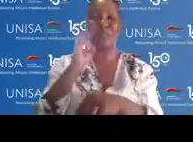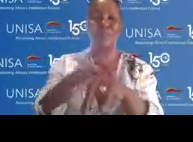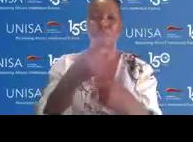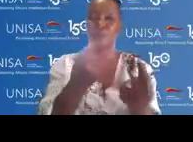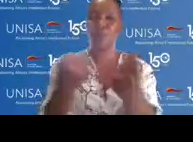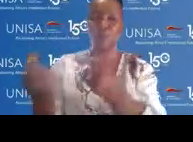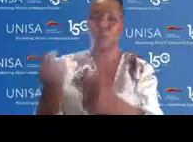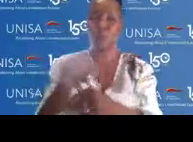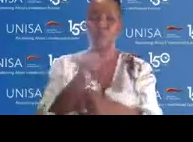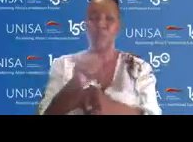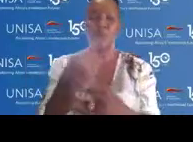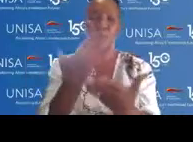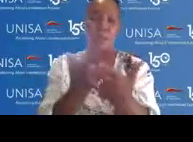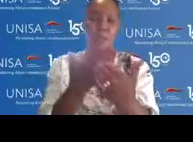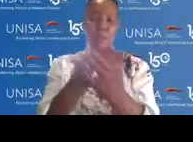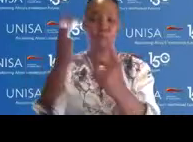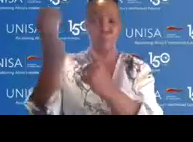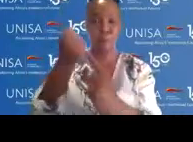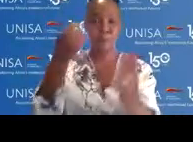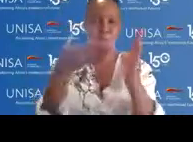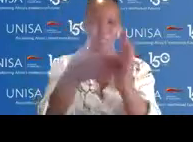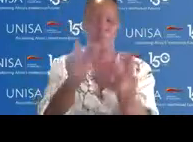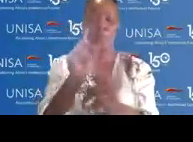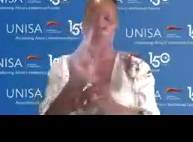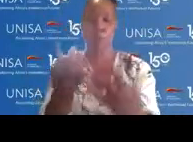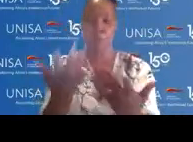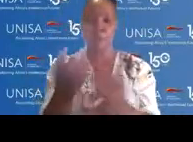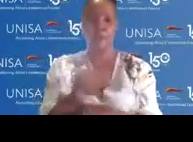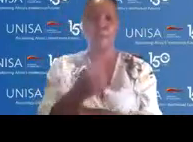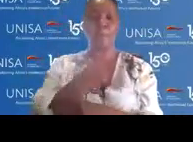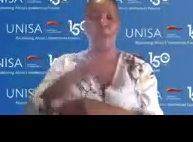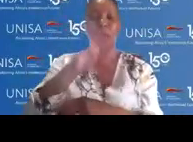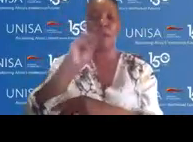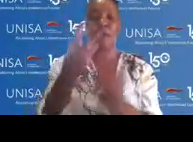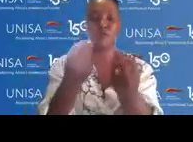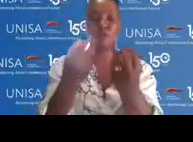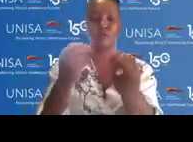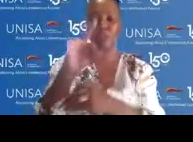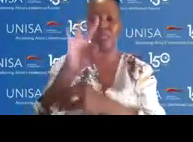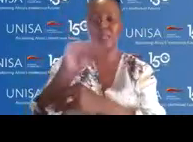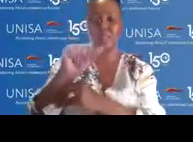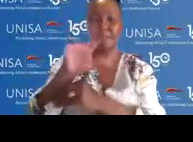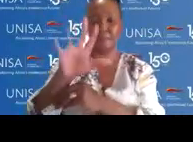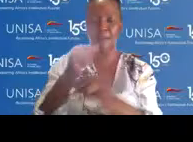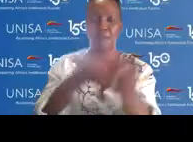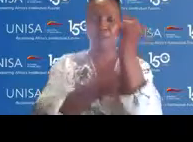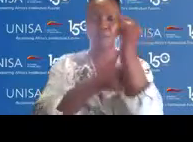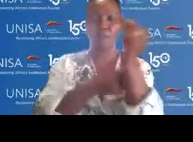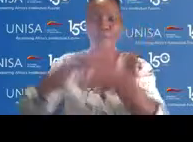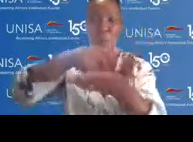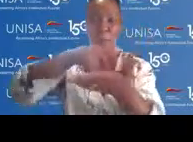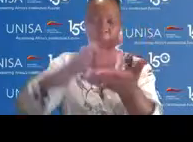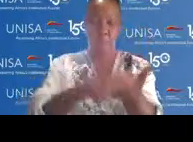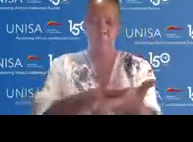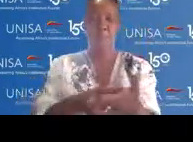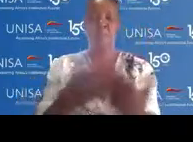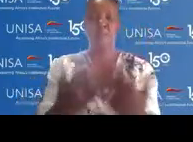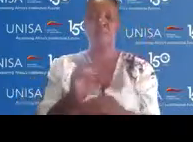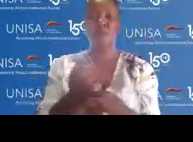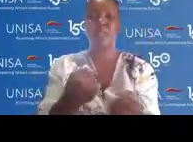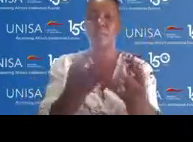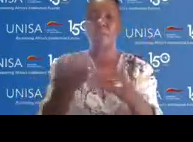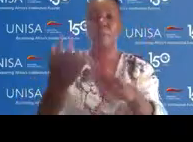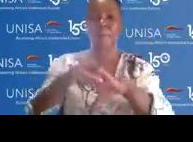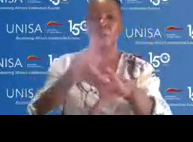able to achieve this is the Microsoft 365 Office application, which I'll give you more details